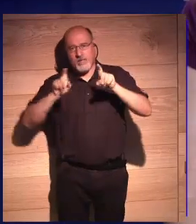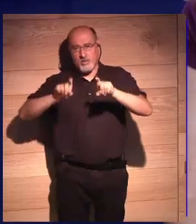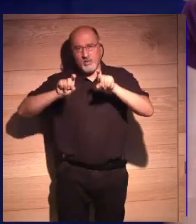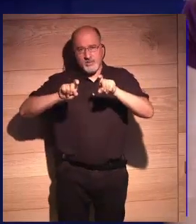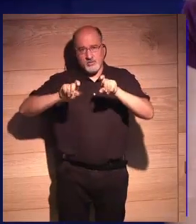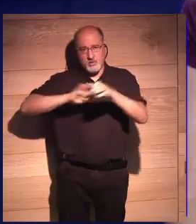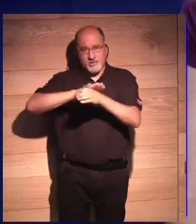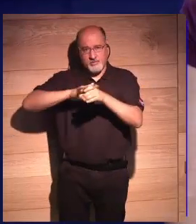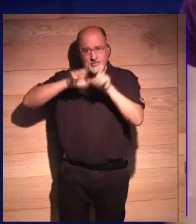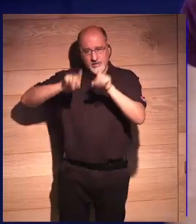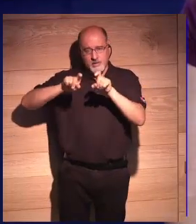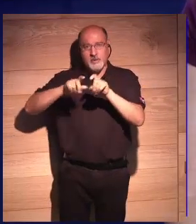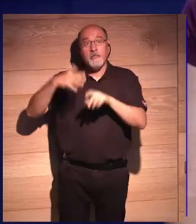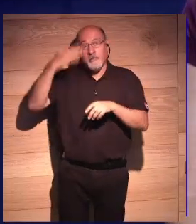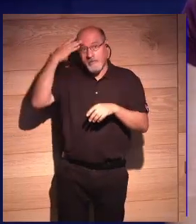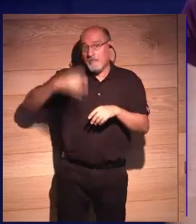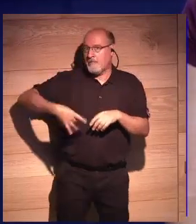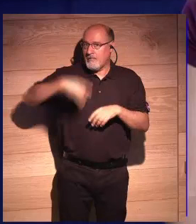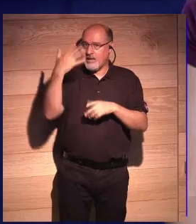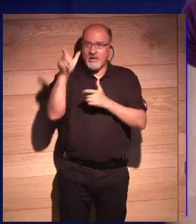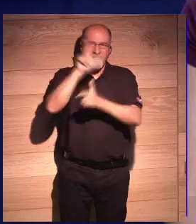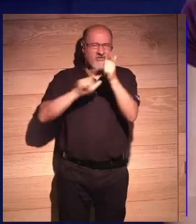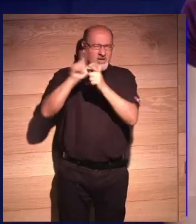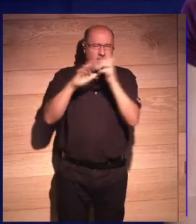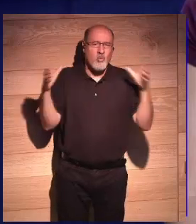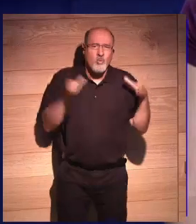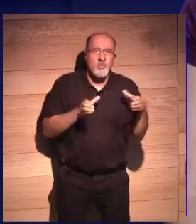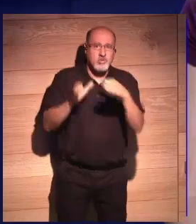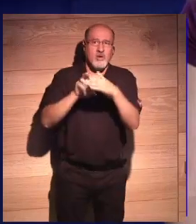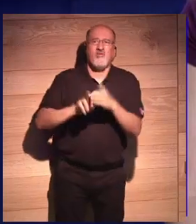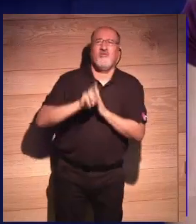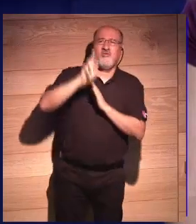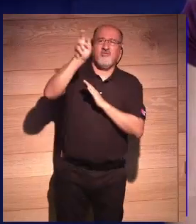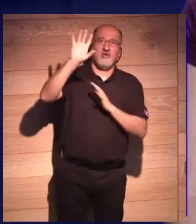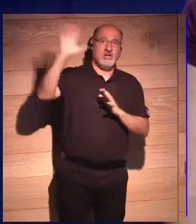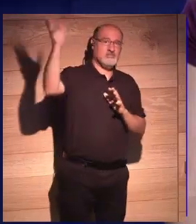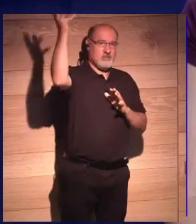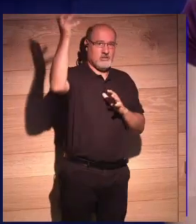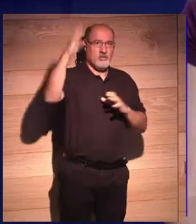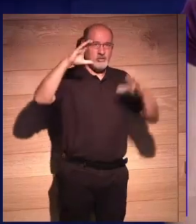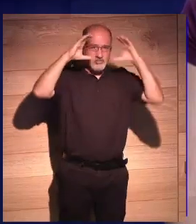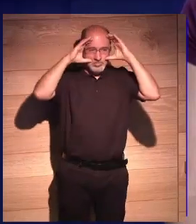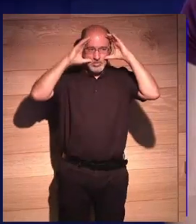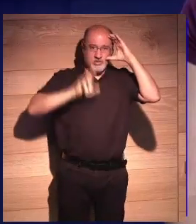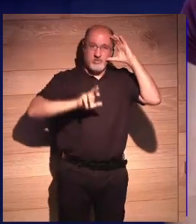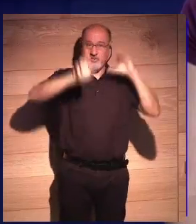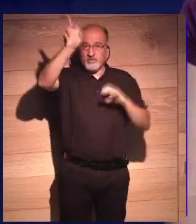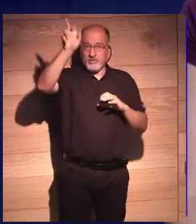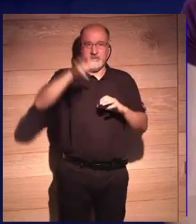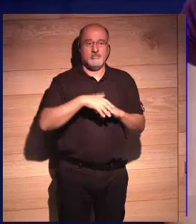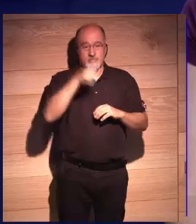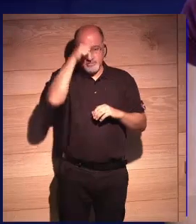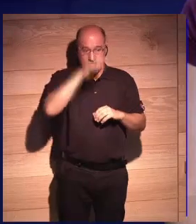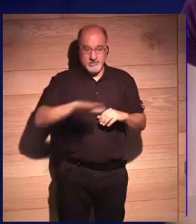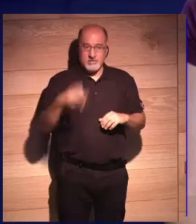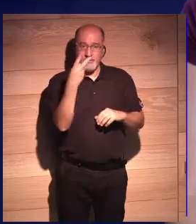fine. But from the educational point of view, imagine about traveling with all your classroom mates to the space and being an astronaut.